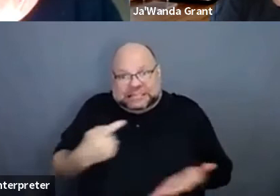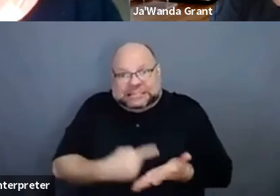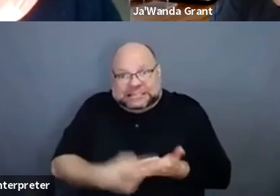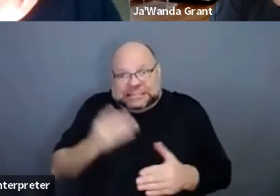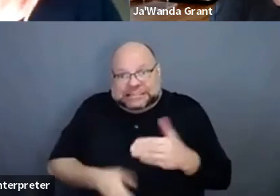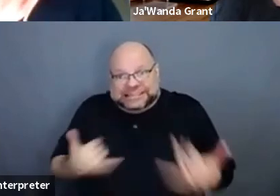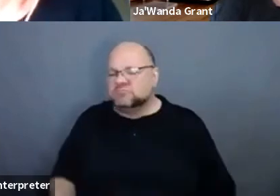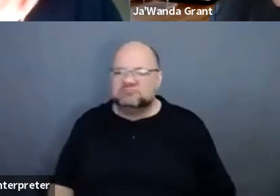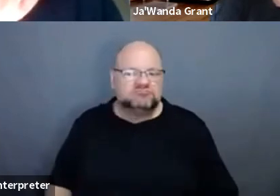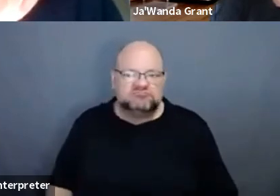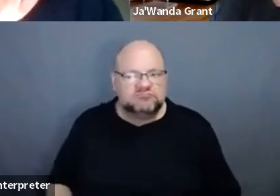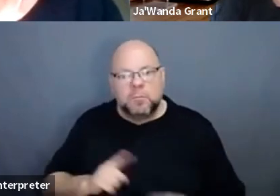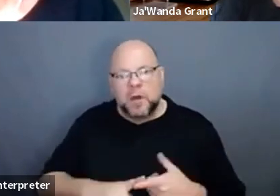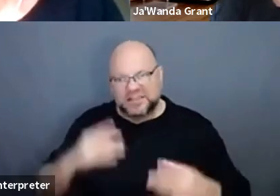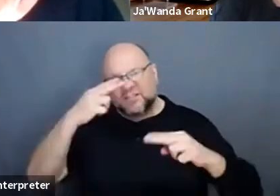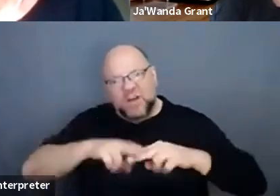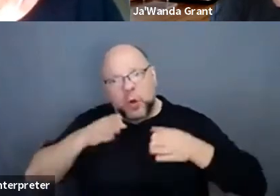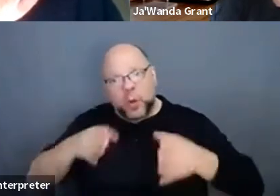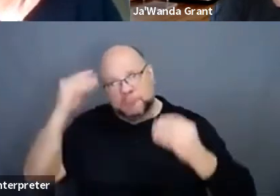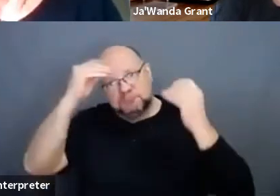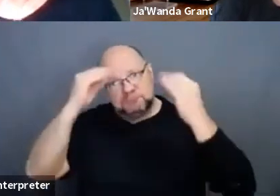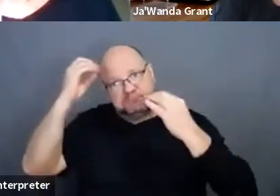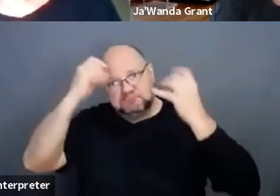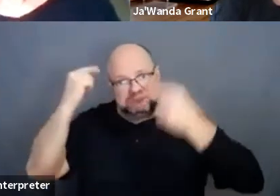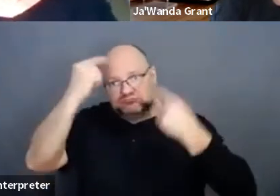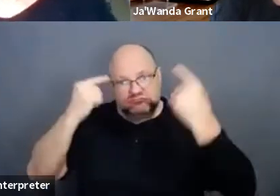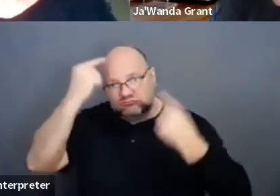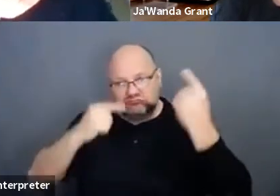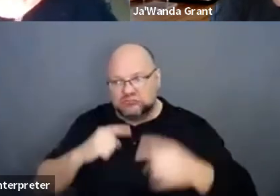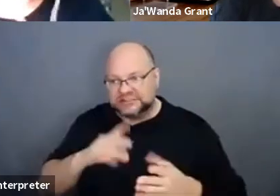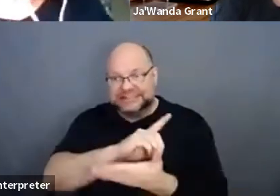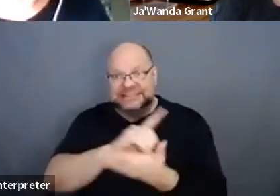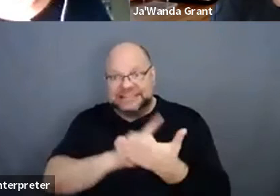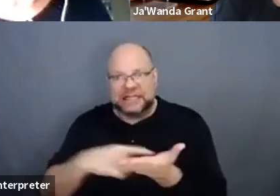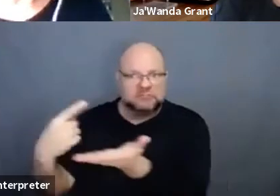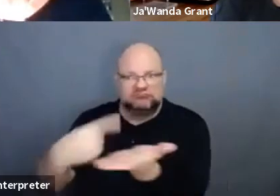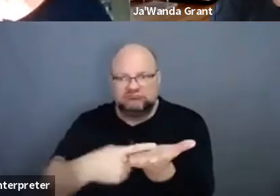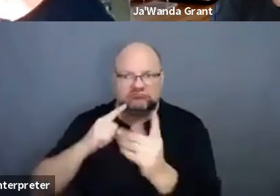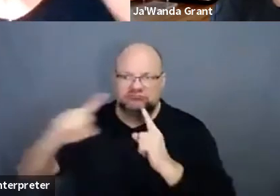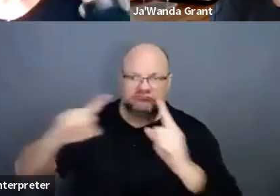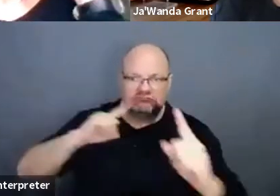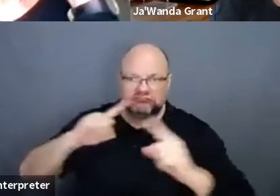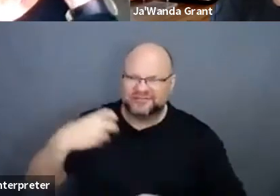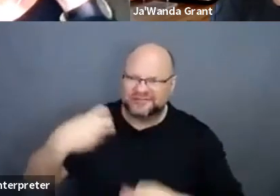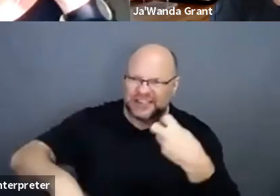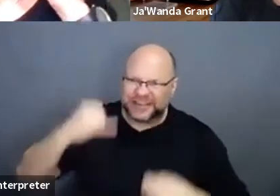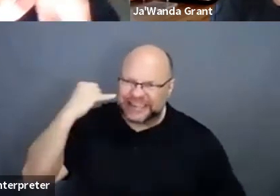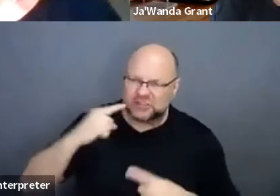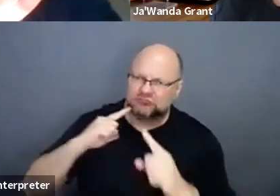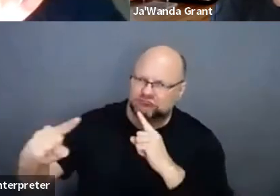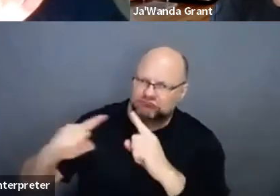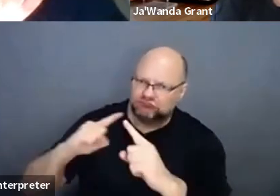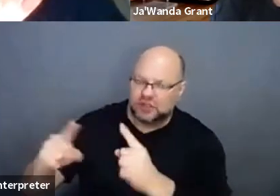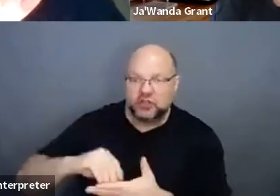accomplish, but it is a really fun way to just have design discourse around some really tough ideas in a way that